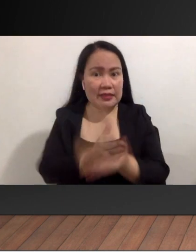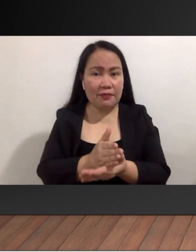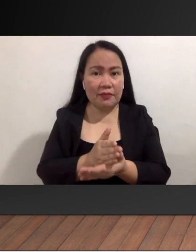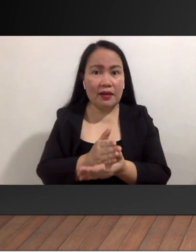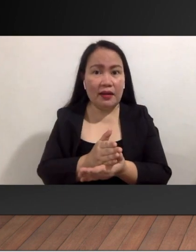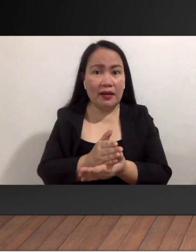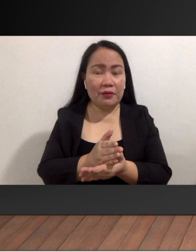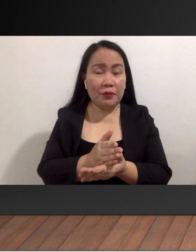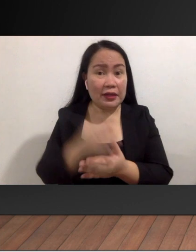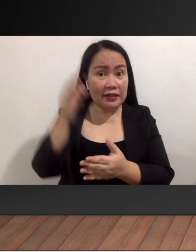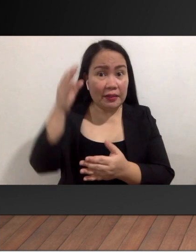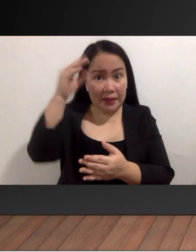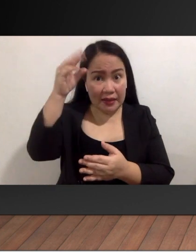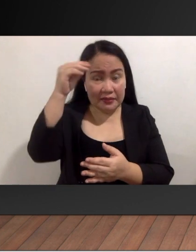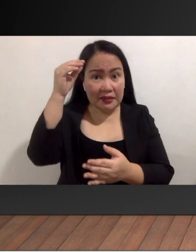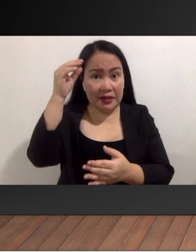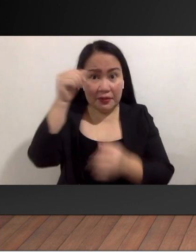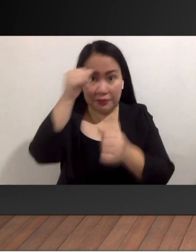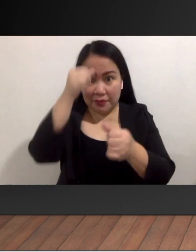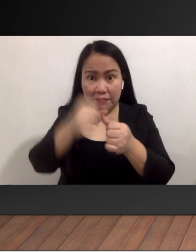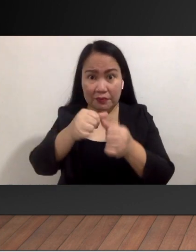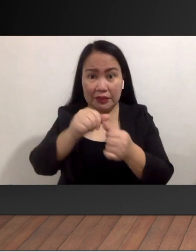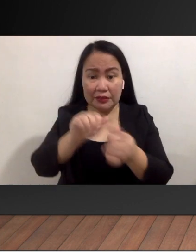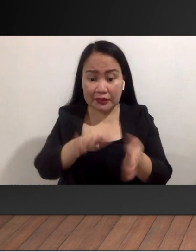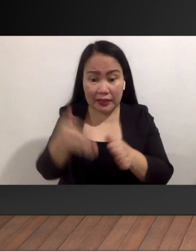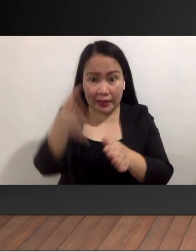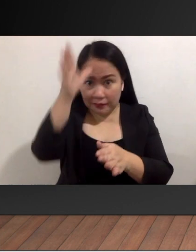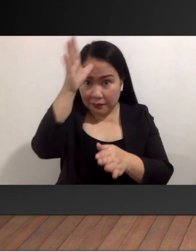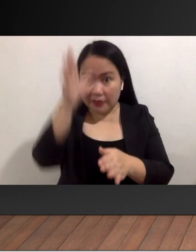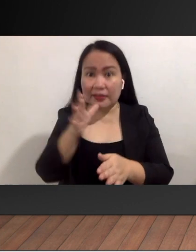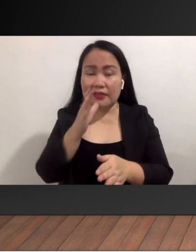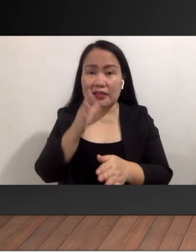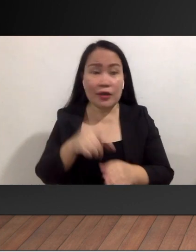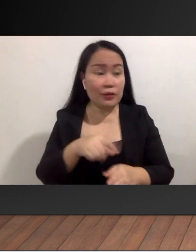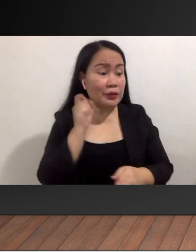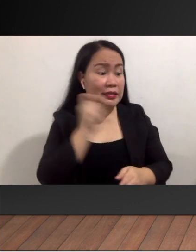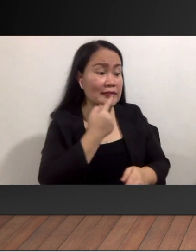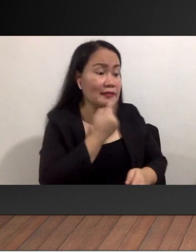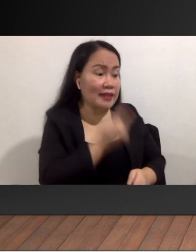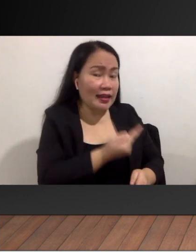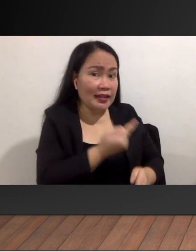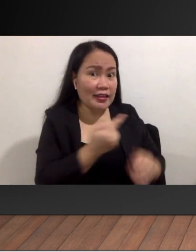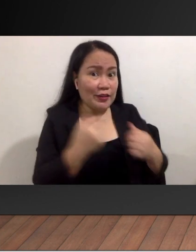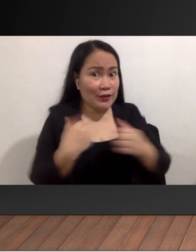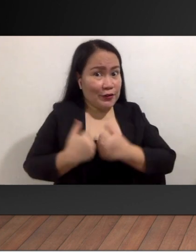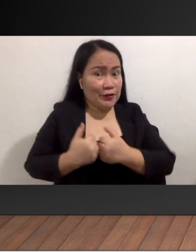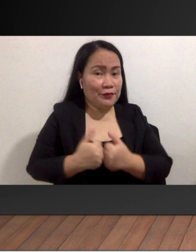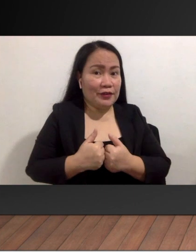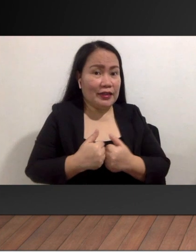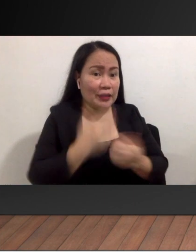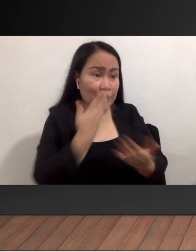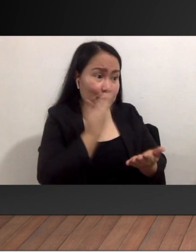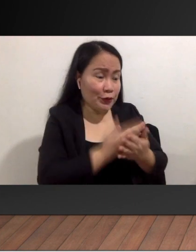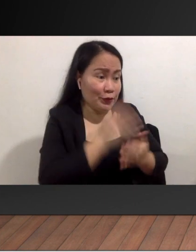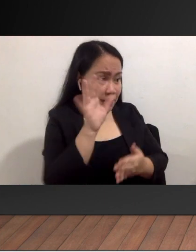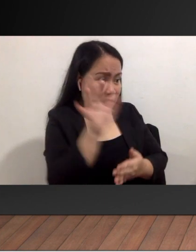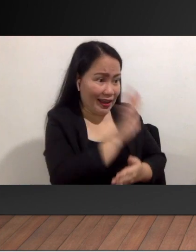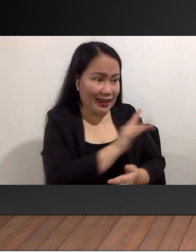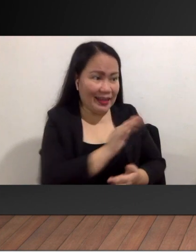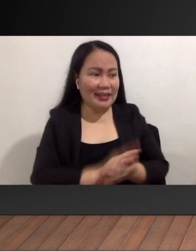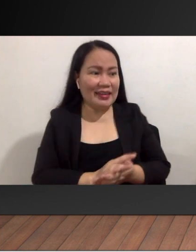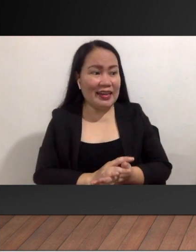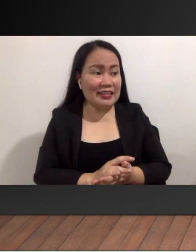Ibarra suddenly remembered his deceased parents. He quickly said goodbye and went home to catch